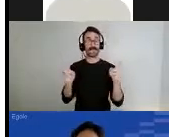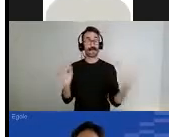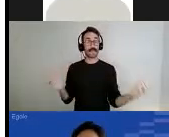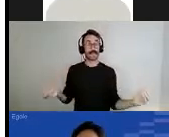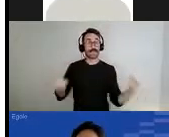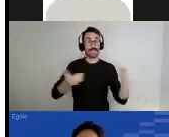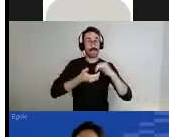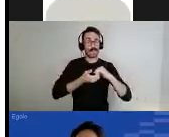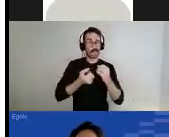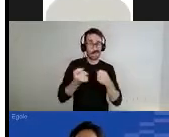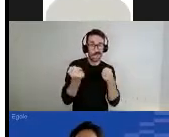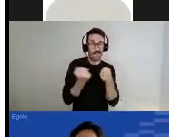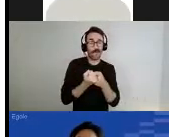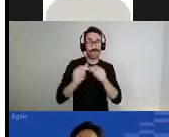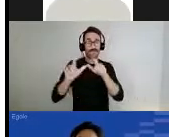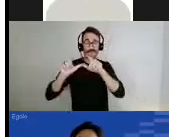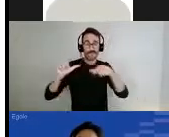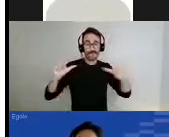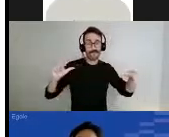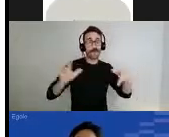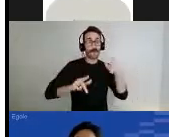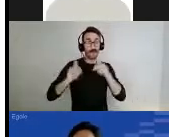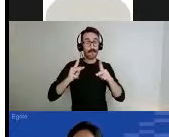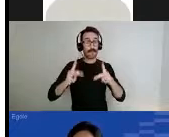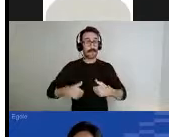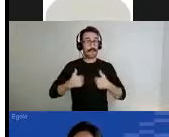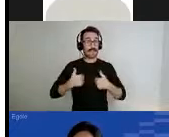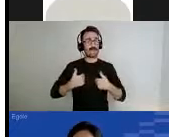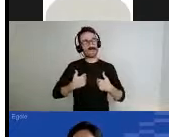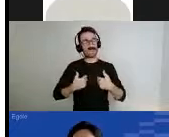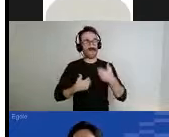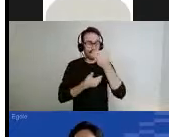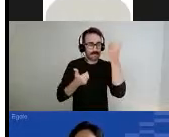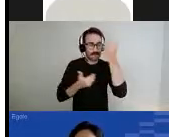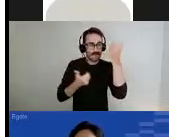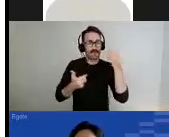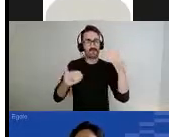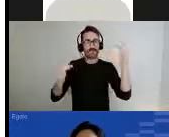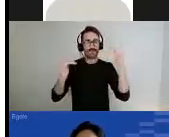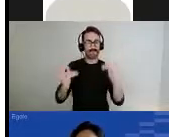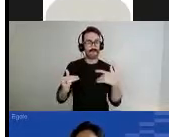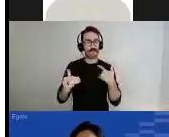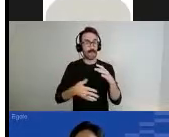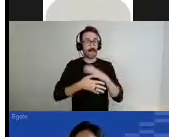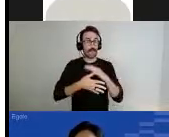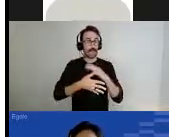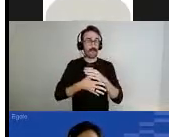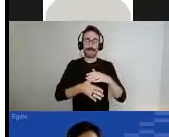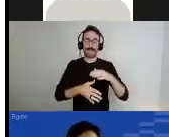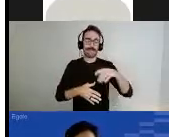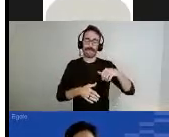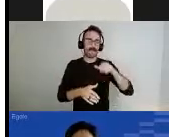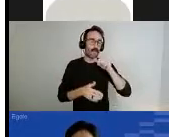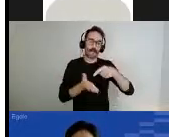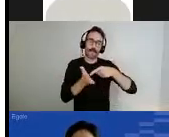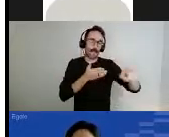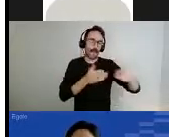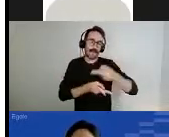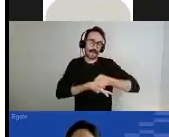to Support 2S LGBTQI People Living with Dementia and Their Primary Unpaid